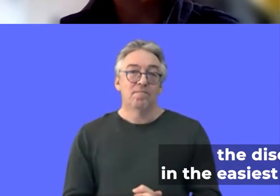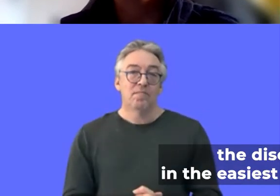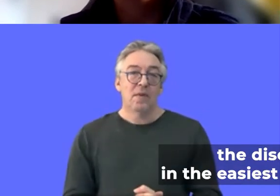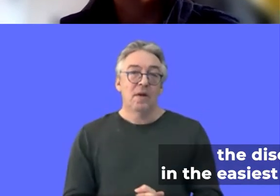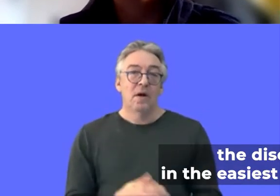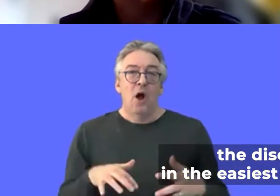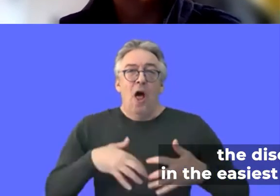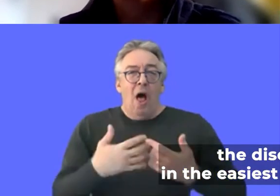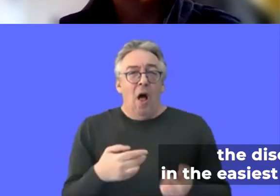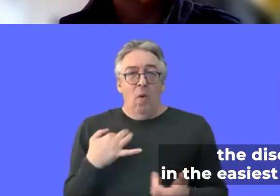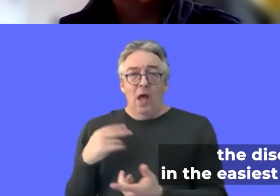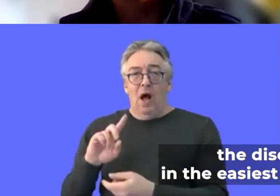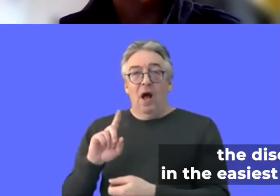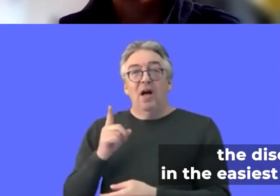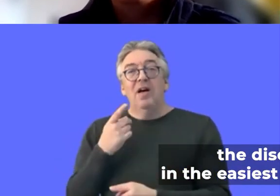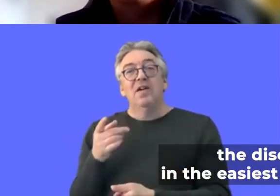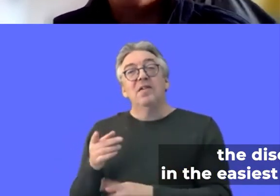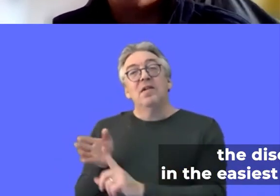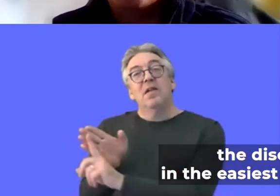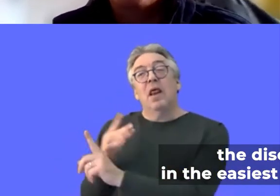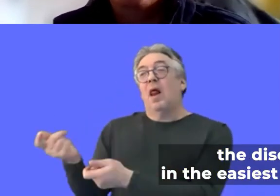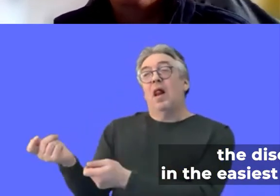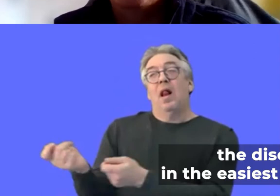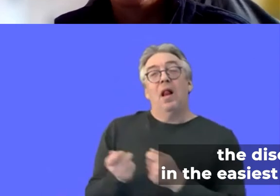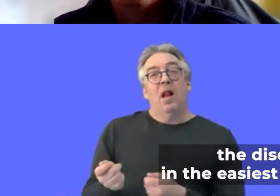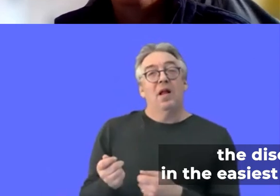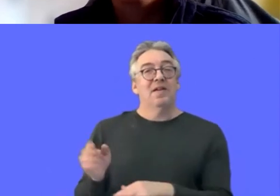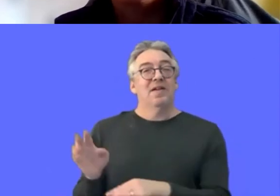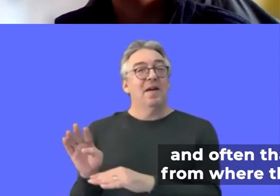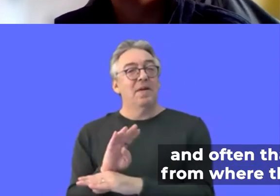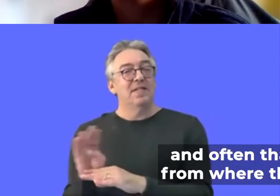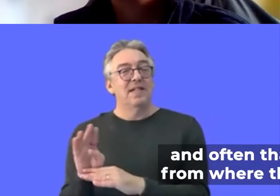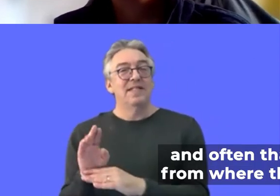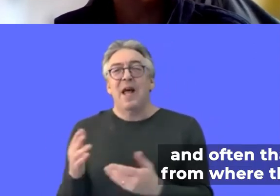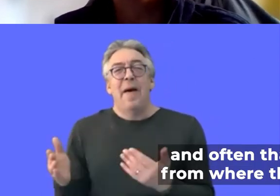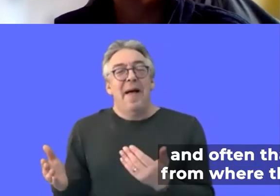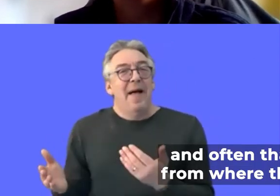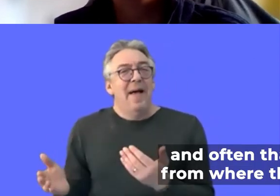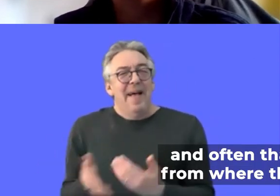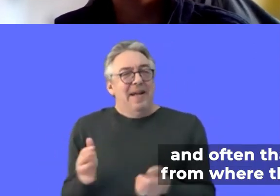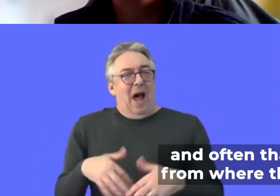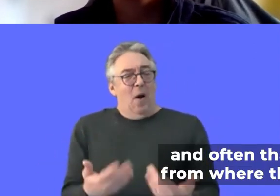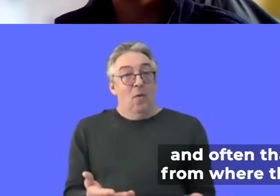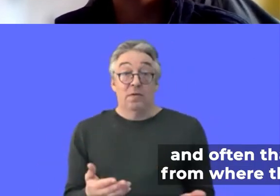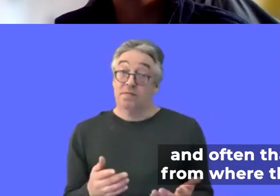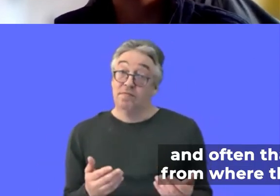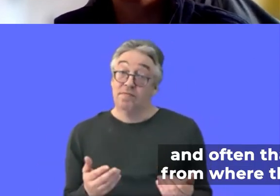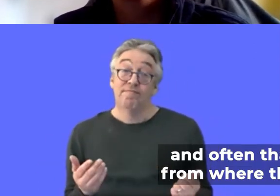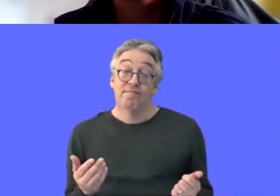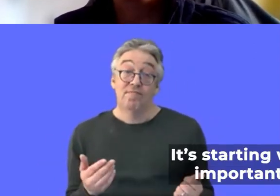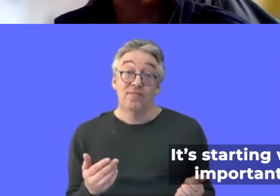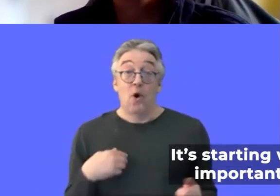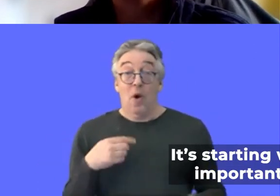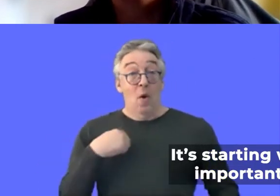the discussion in the easiest possible way. And often that is starting from where they are